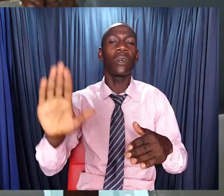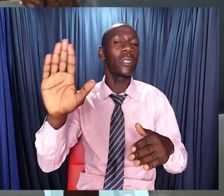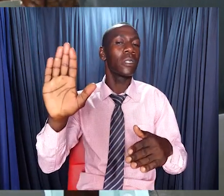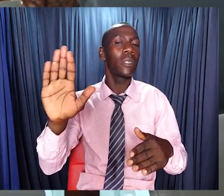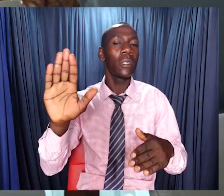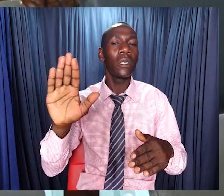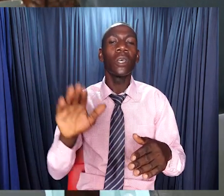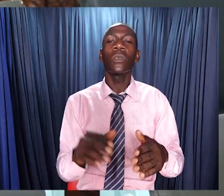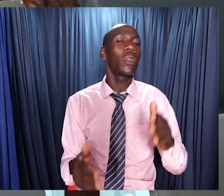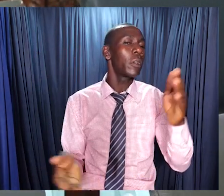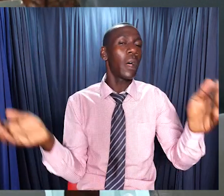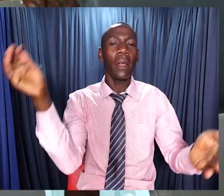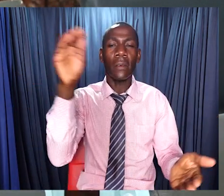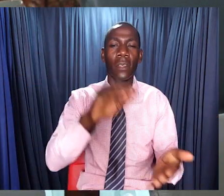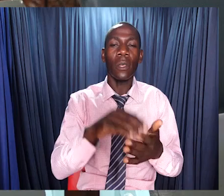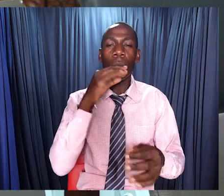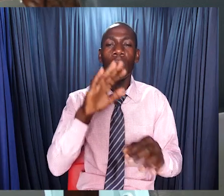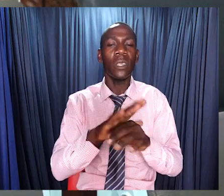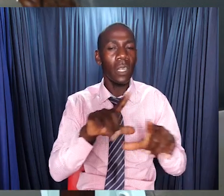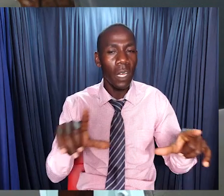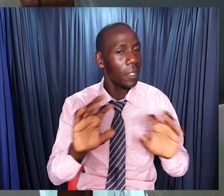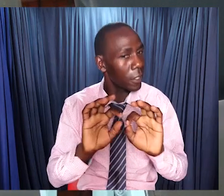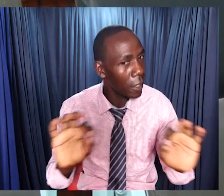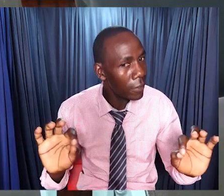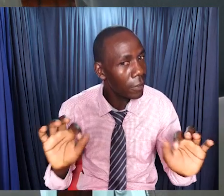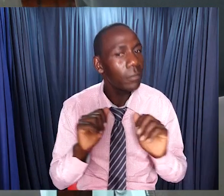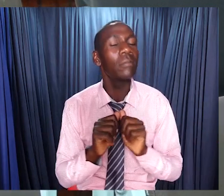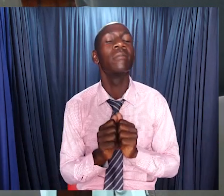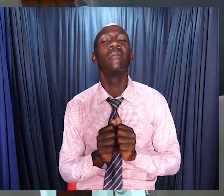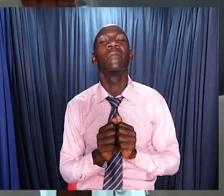you are robbed your items. Hamtafika nchi ya ahadi. You will never attain the promised